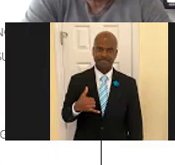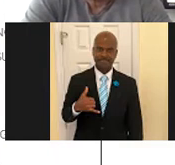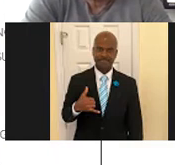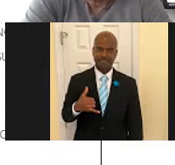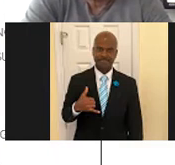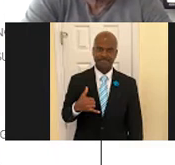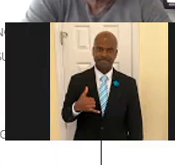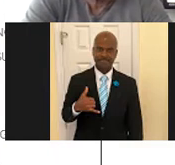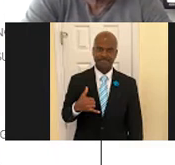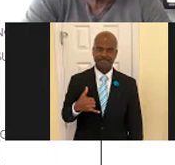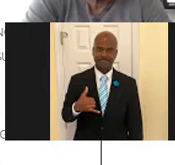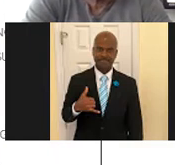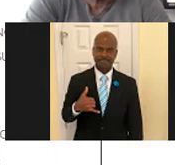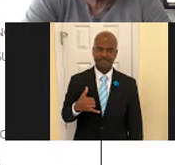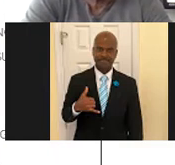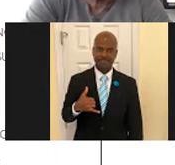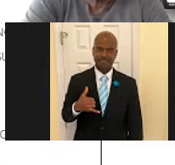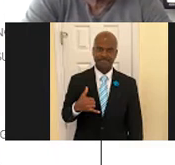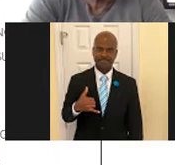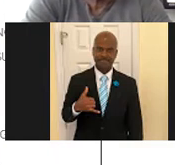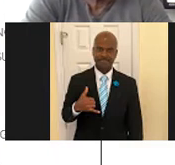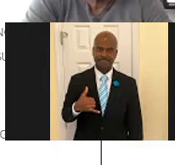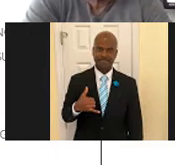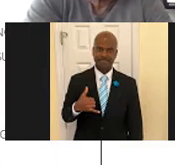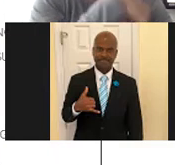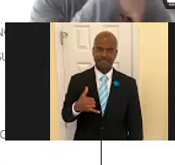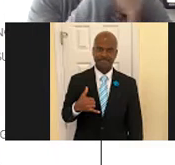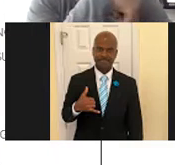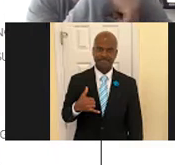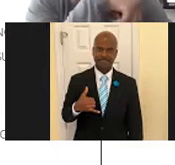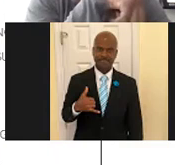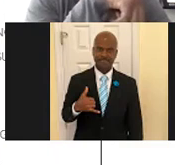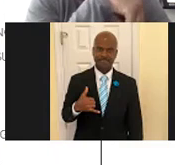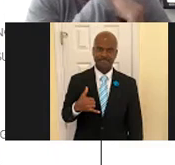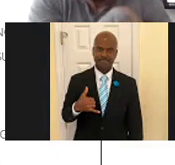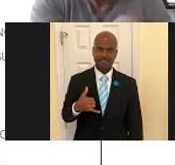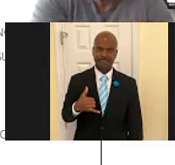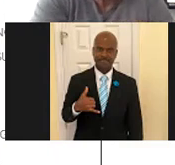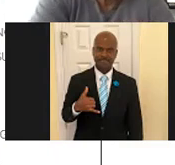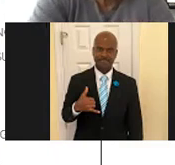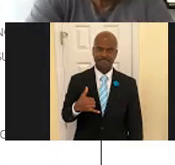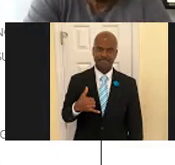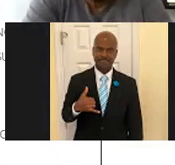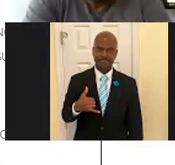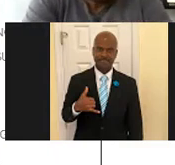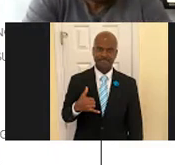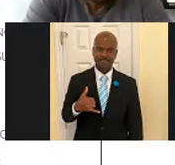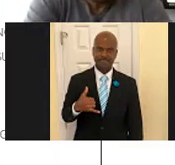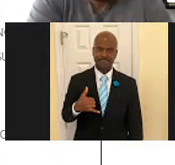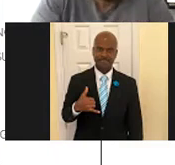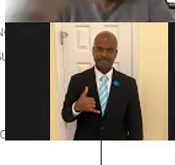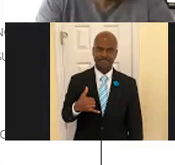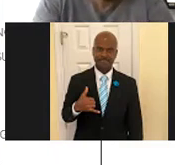for you, one thing about it is that I know that I'm gonna ask them if they are vendors with